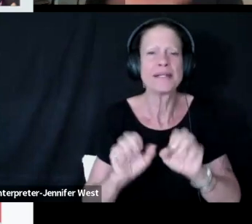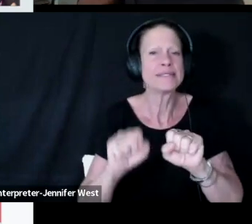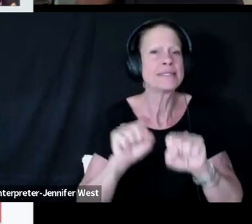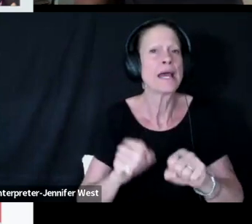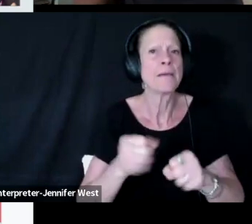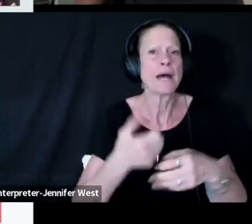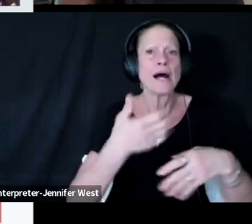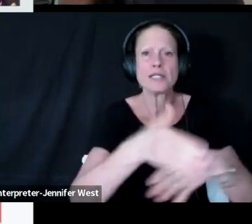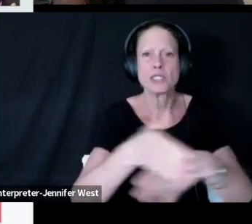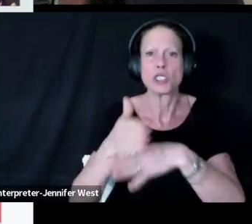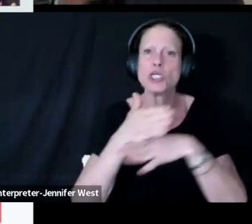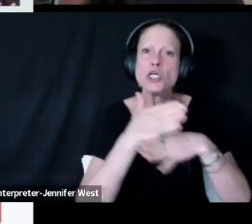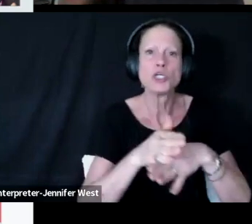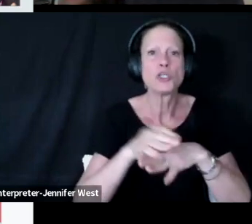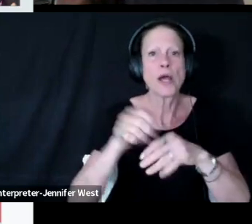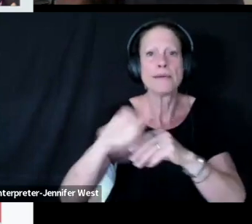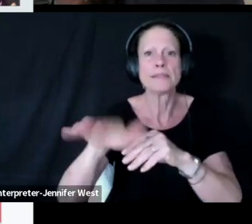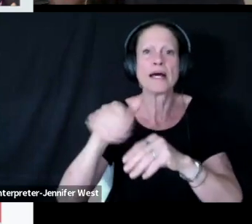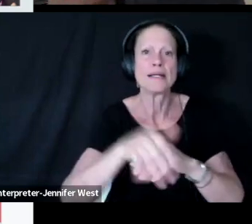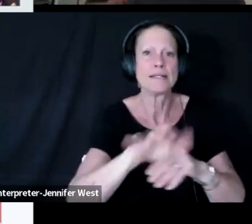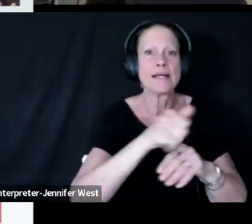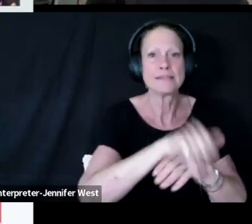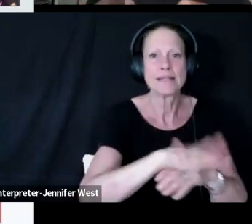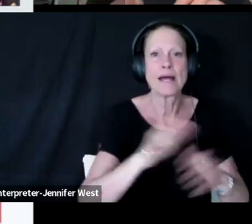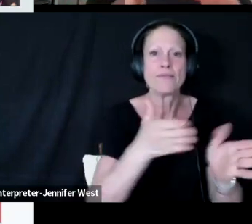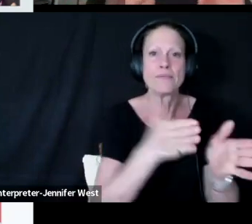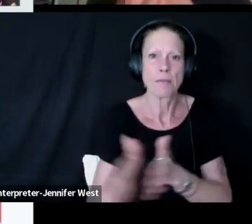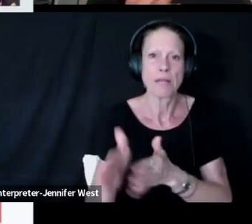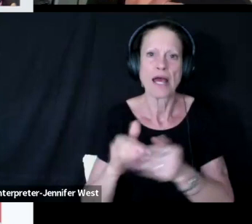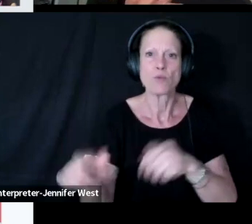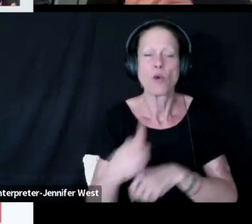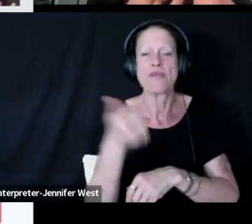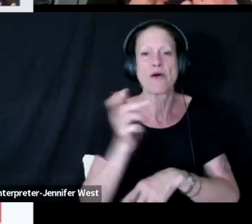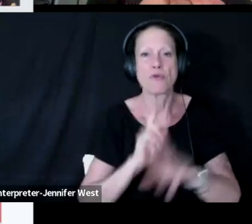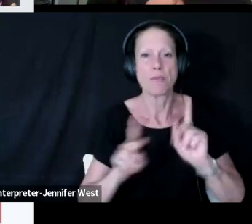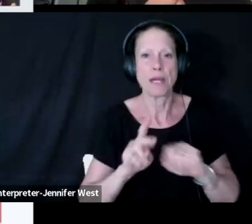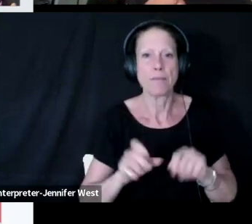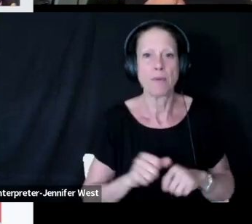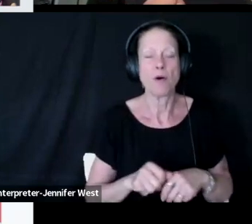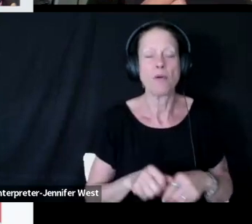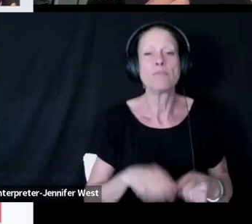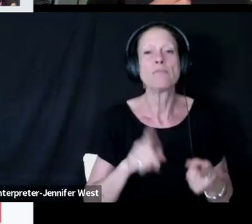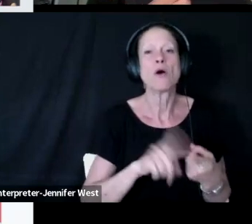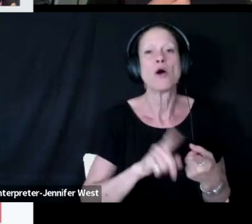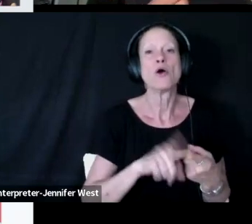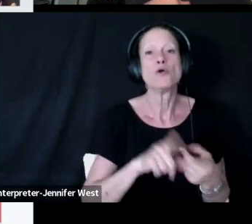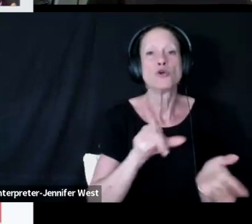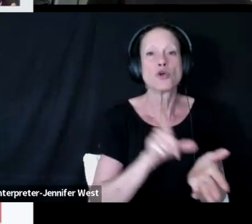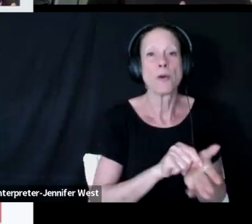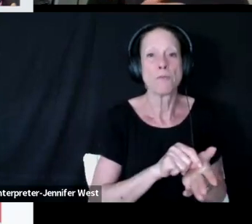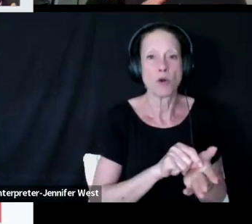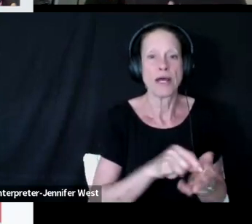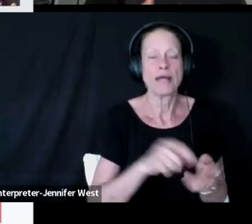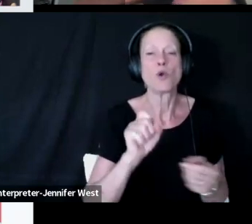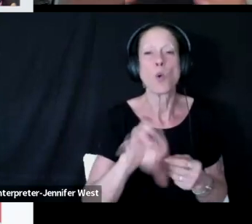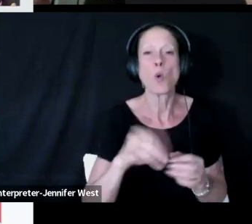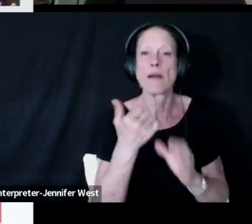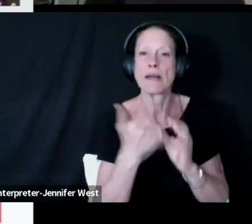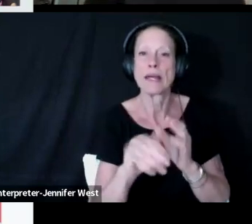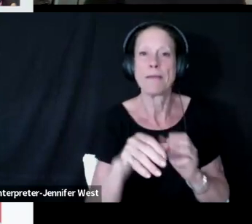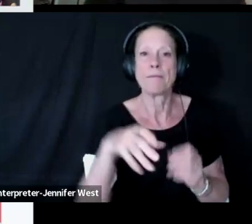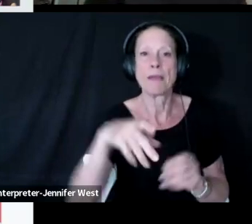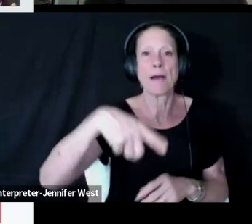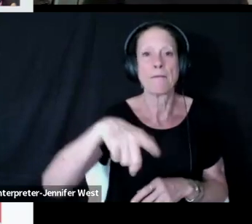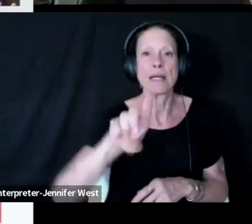And there's 3 different ways to share this plan. You can either print or email a PDF. You're going to do this for